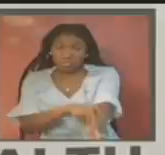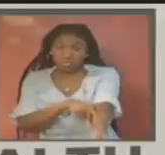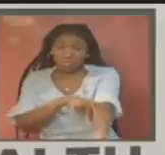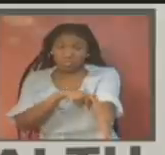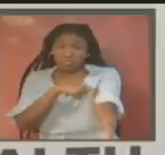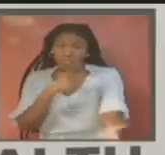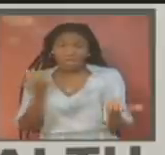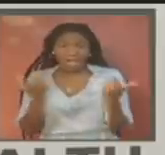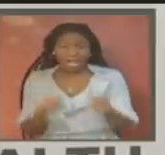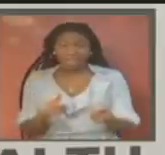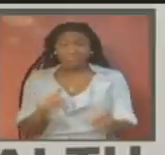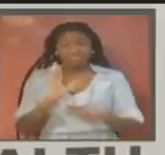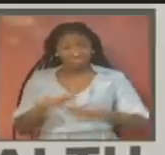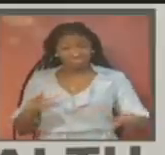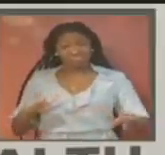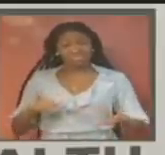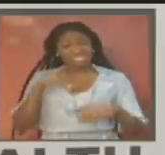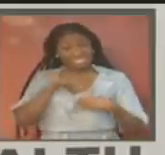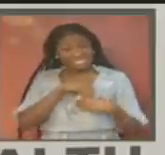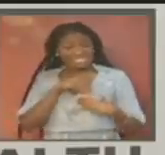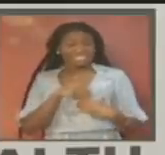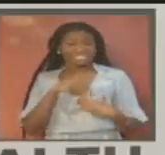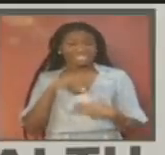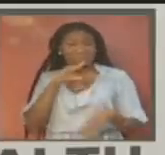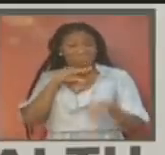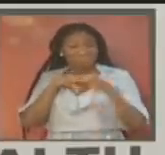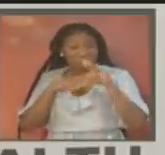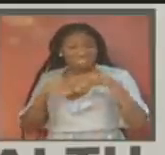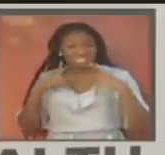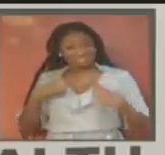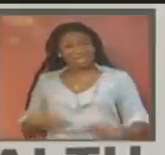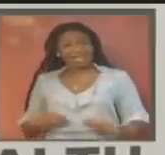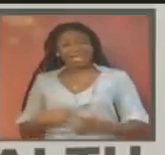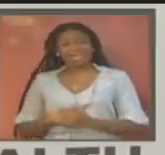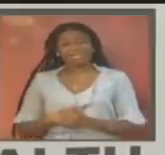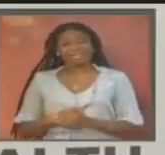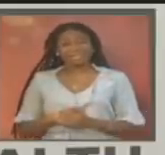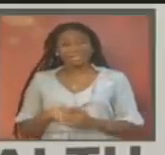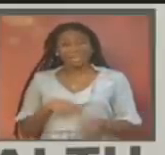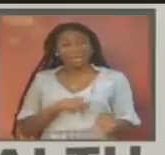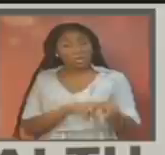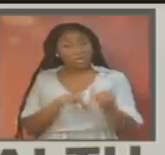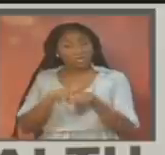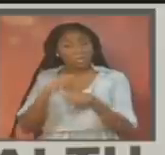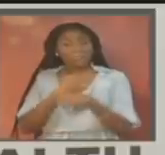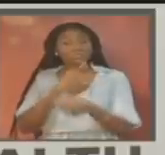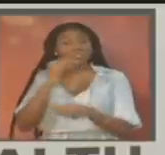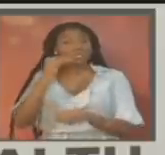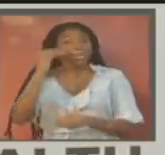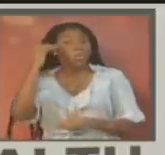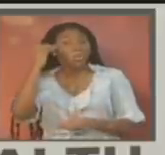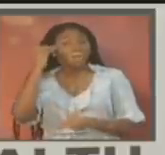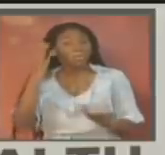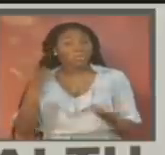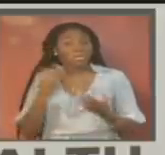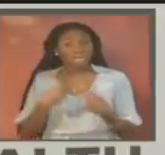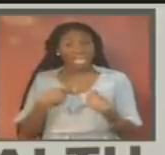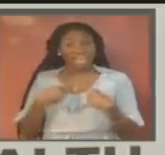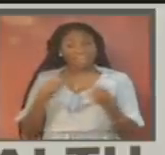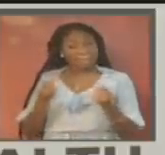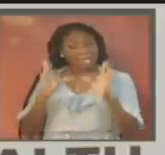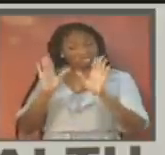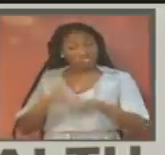where, aside from the screen time, there's safety in the home where we have a lot more patients, a lot more children coming to